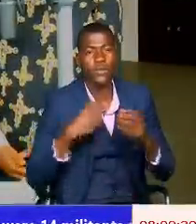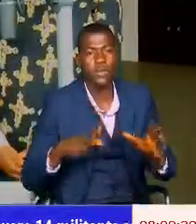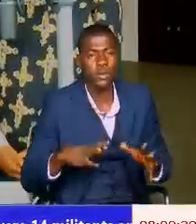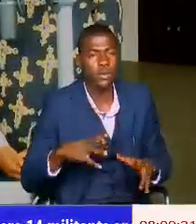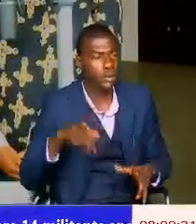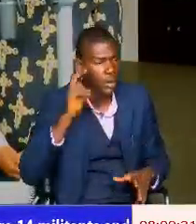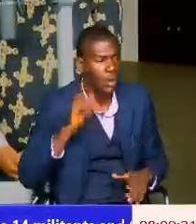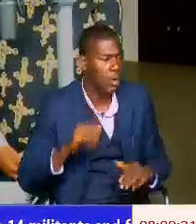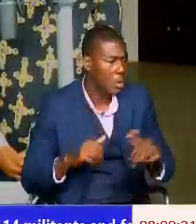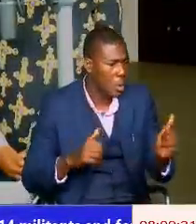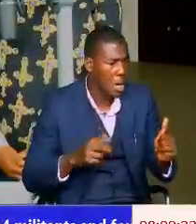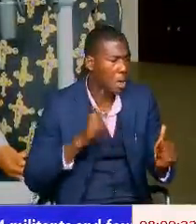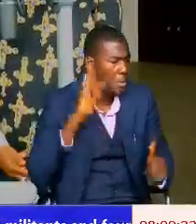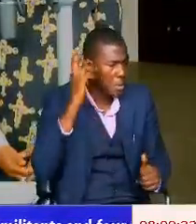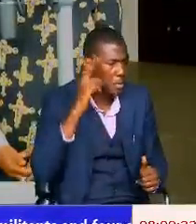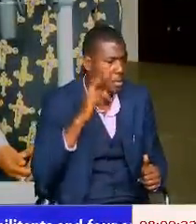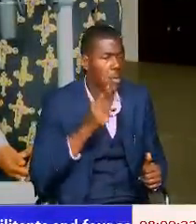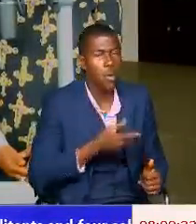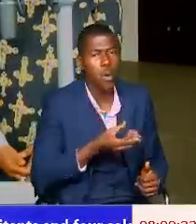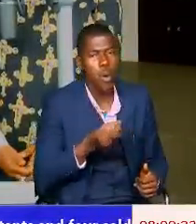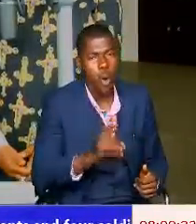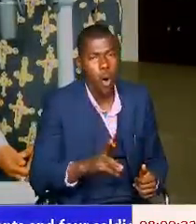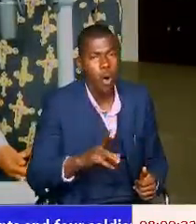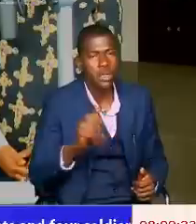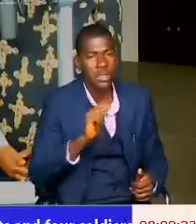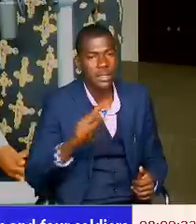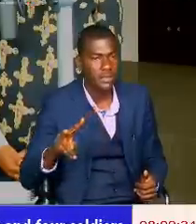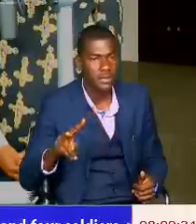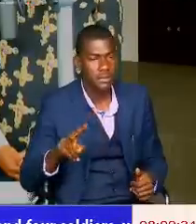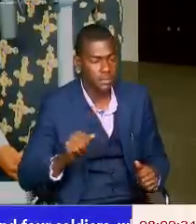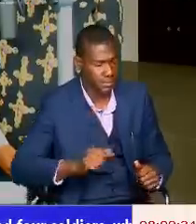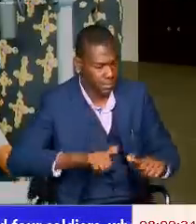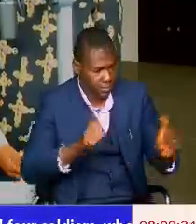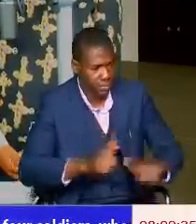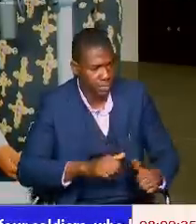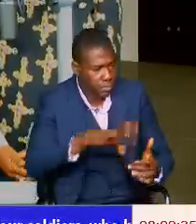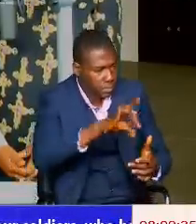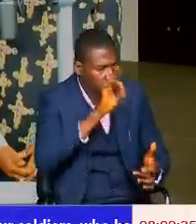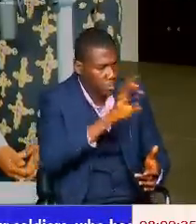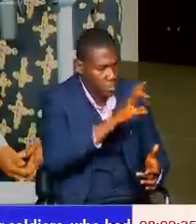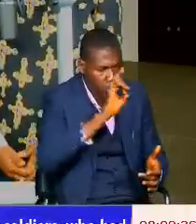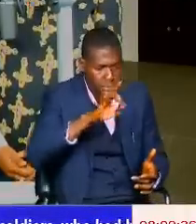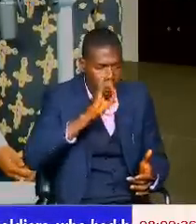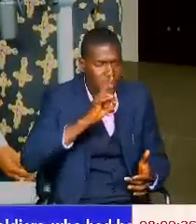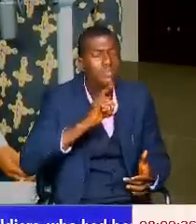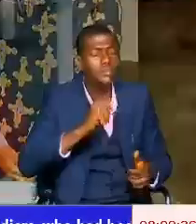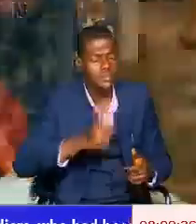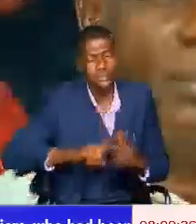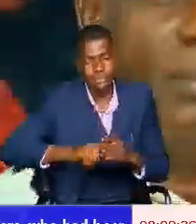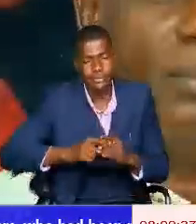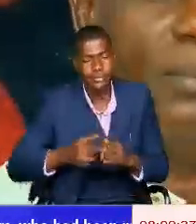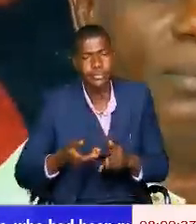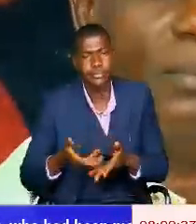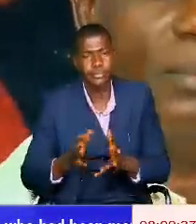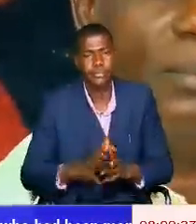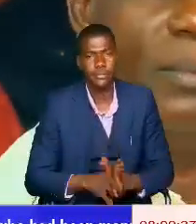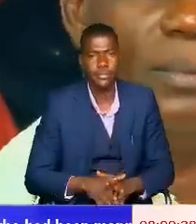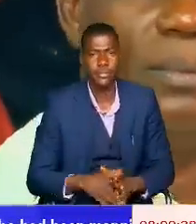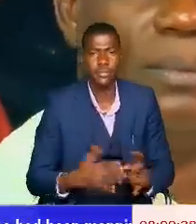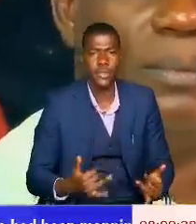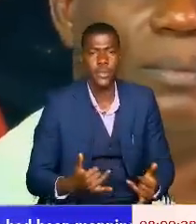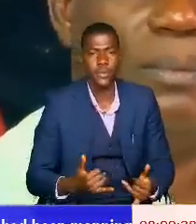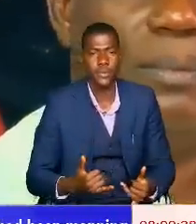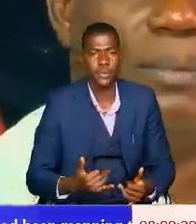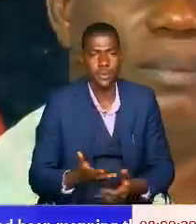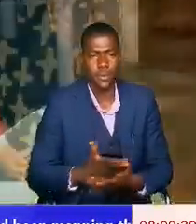radio station or TV station, they go out of the, they go pinch. Something where you put for one